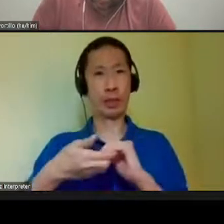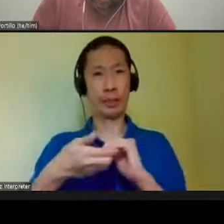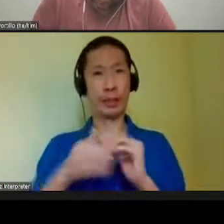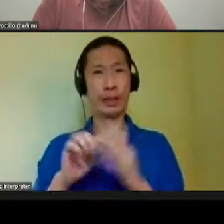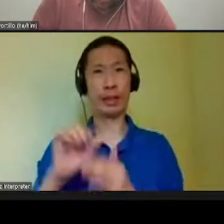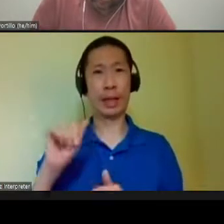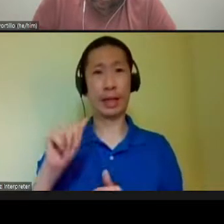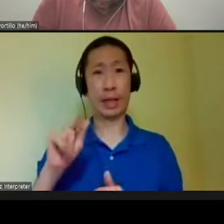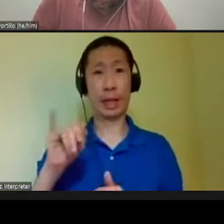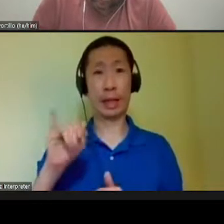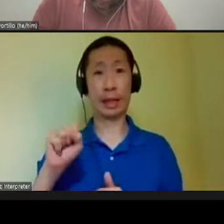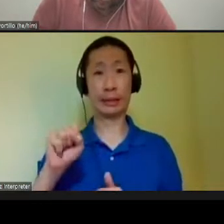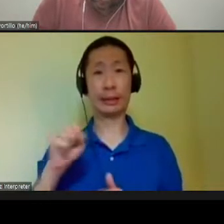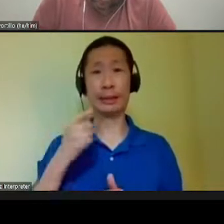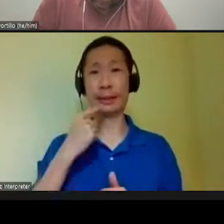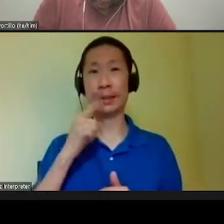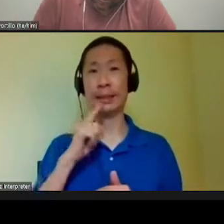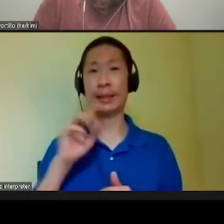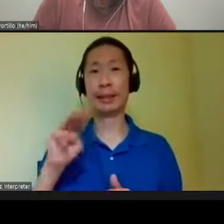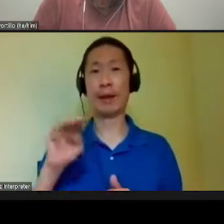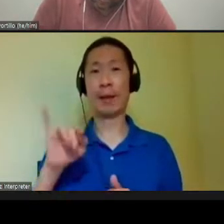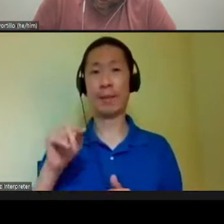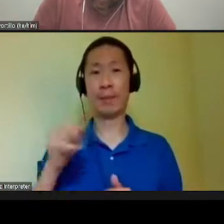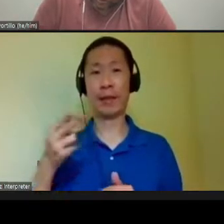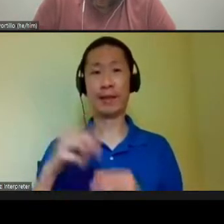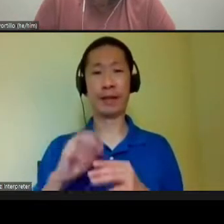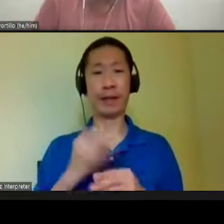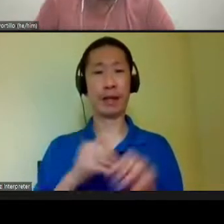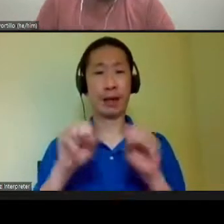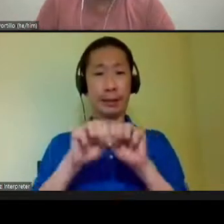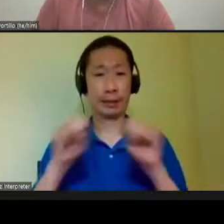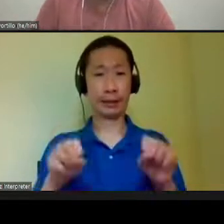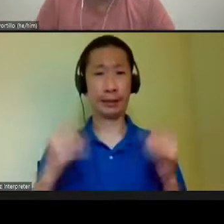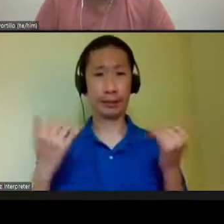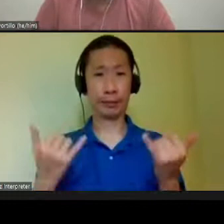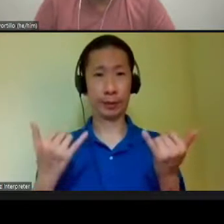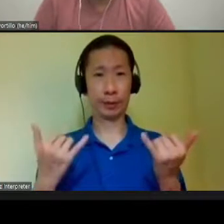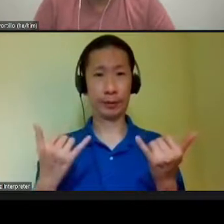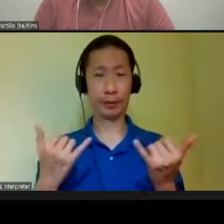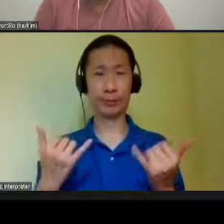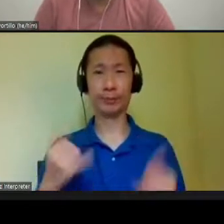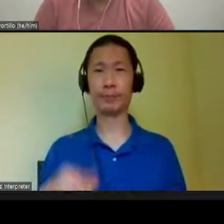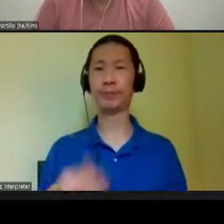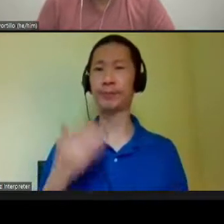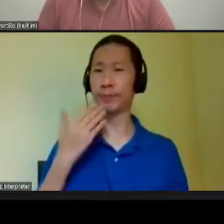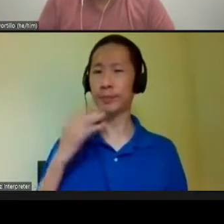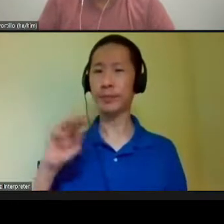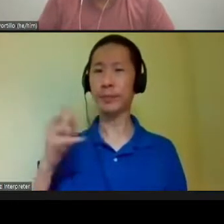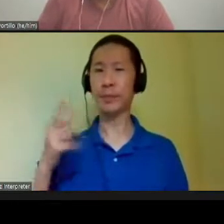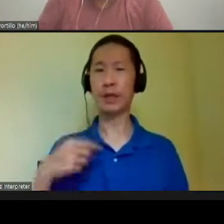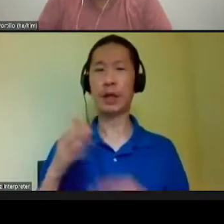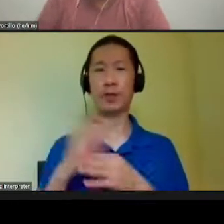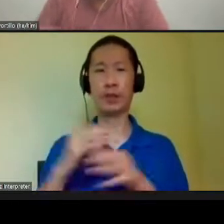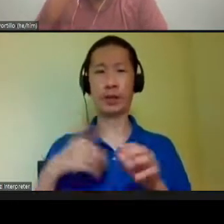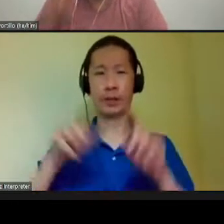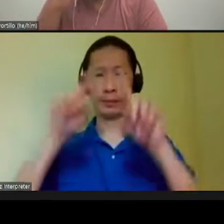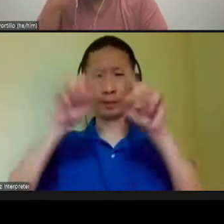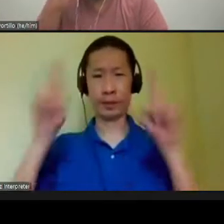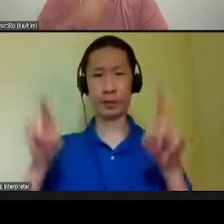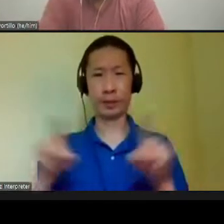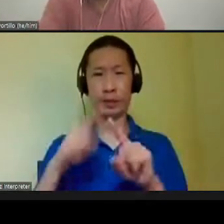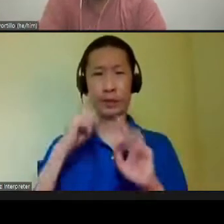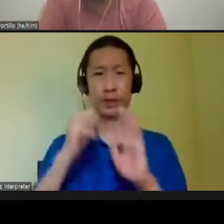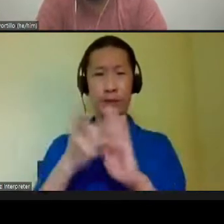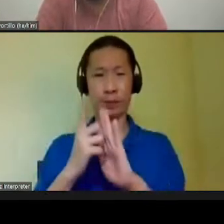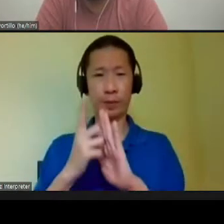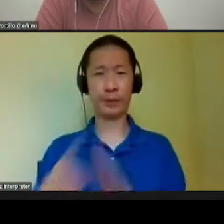Alexis says is a myth currently in our system. Thanks, Margaret. Yeah, I'm going to screen share for a second.